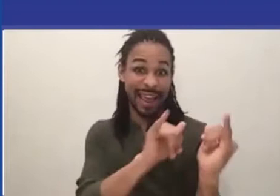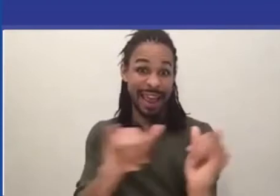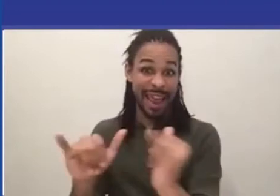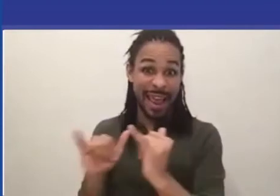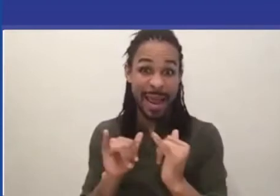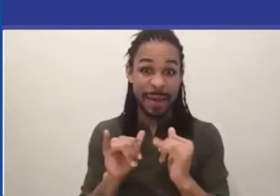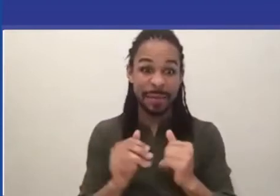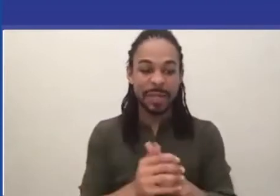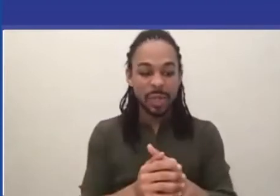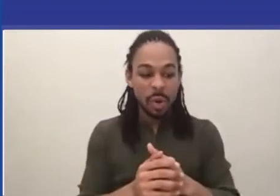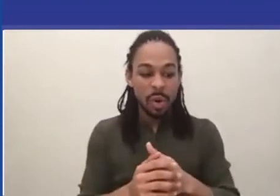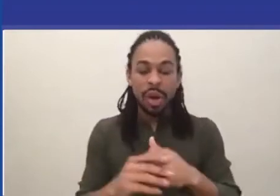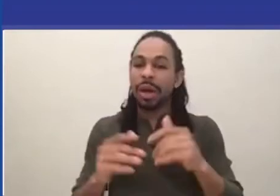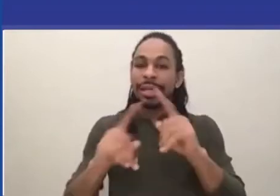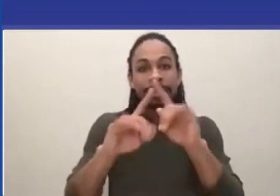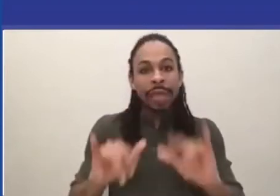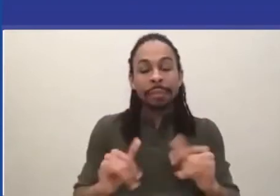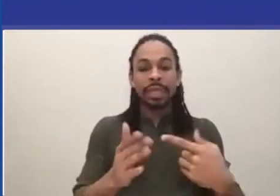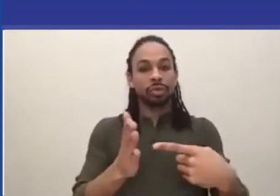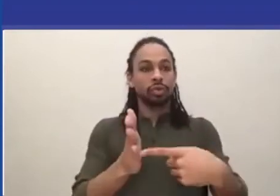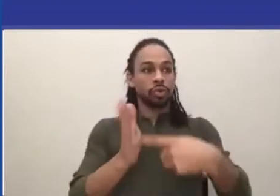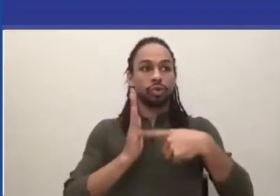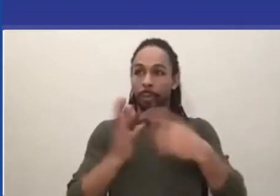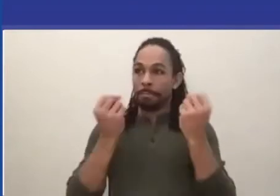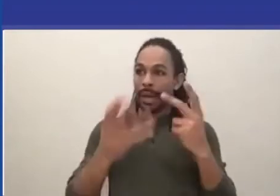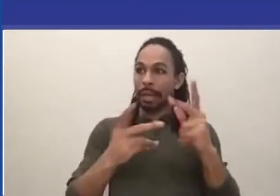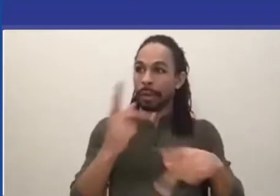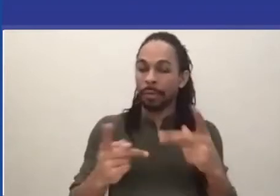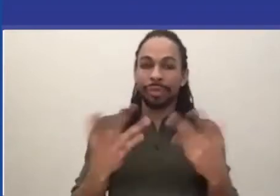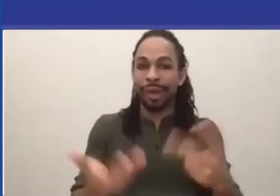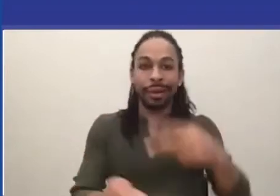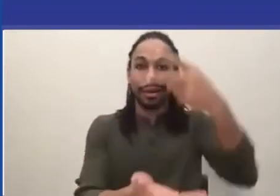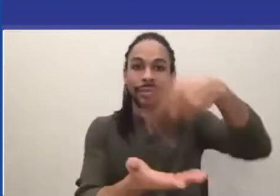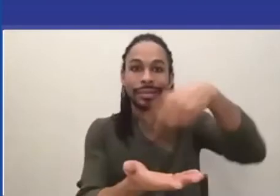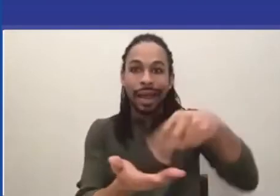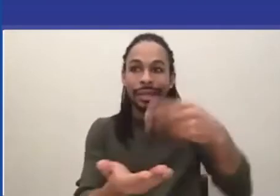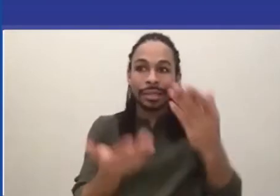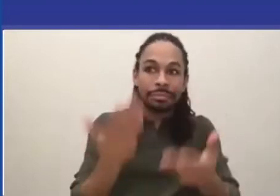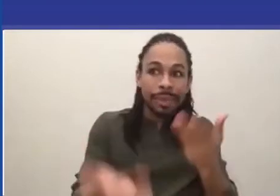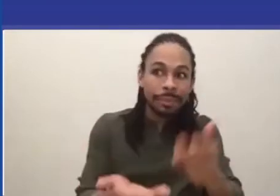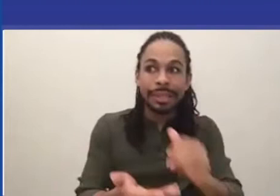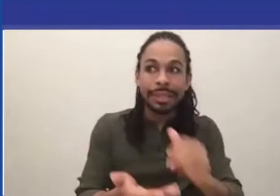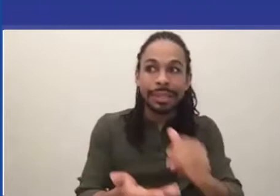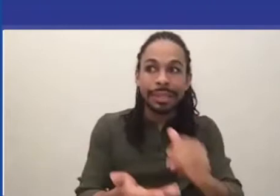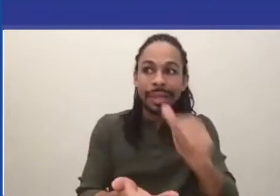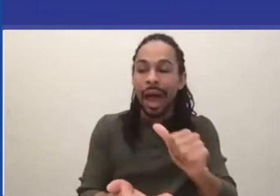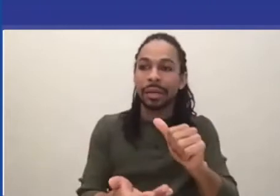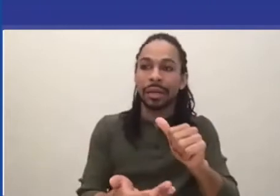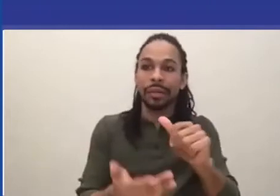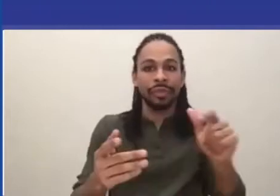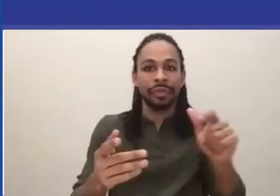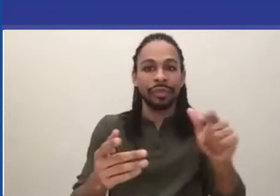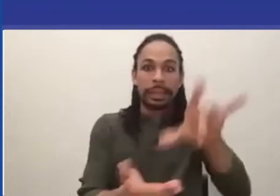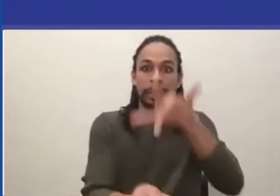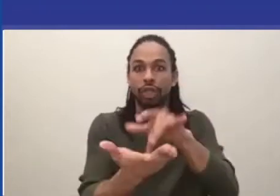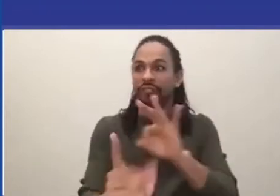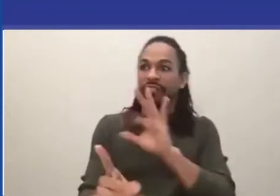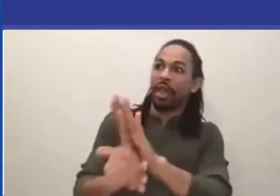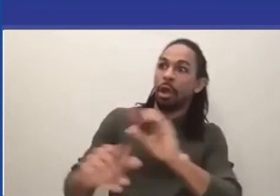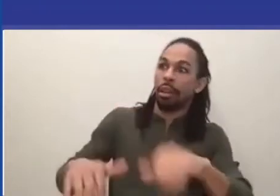people who maybe dance isn't like the center of their lives like it is for us, just how